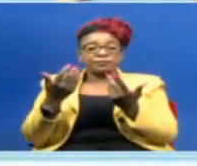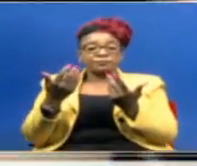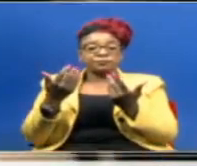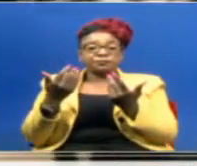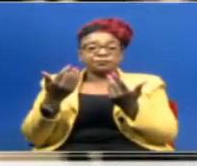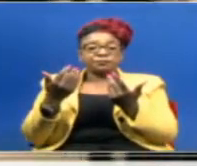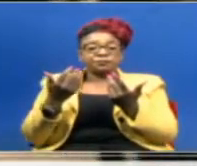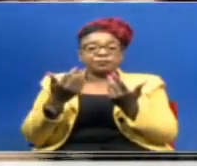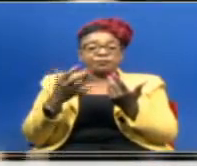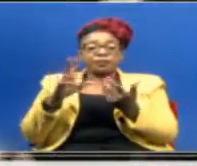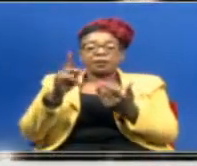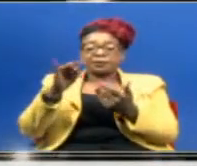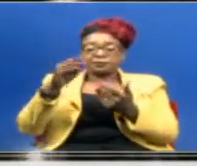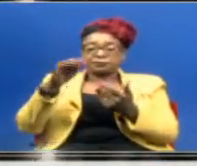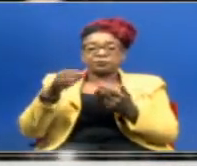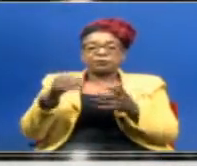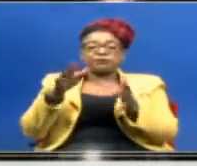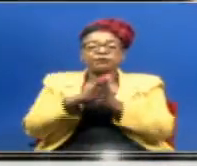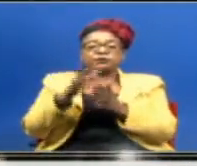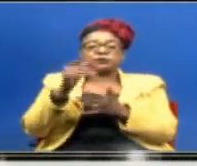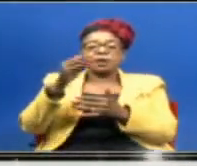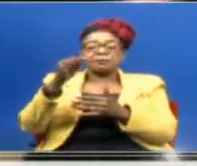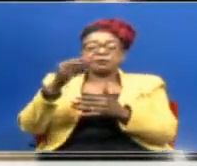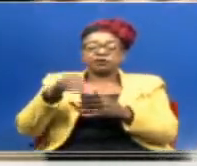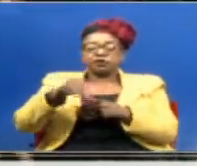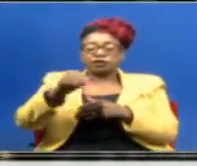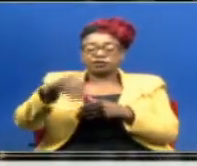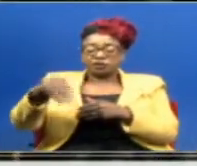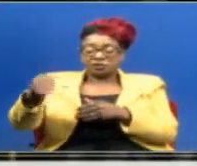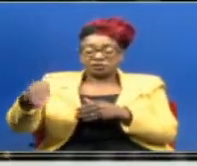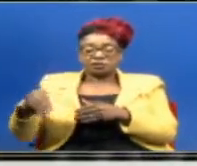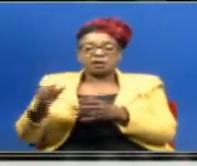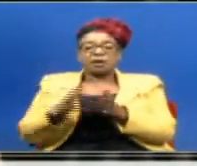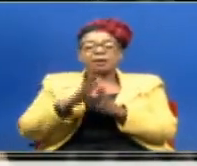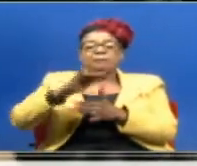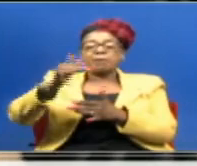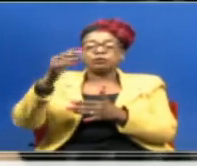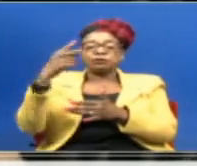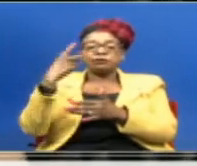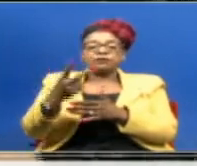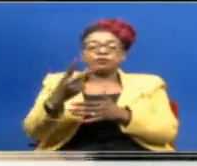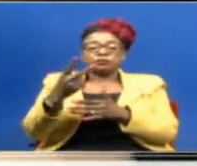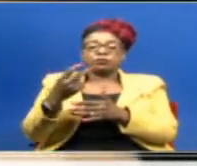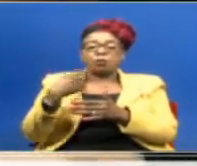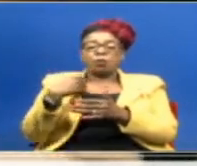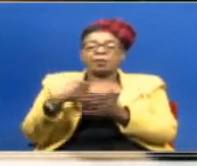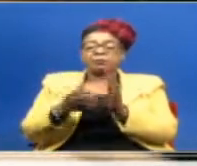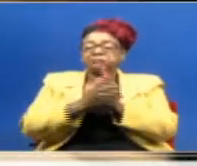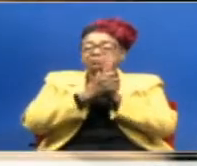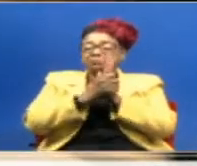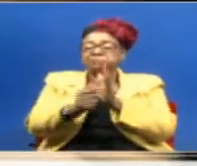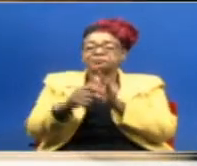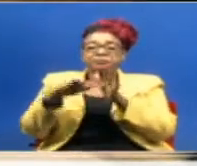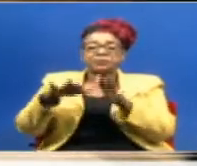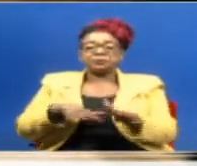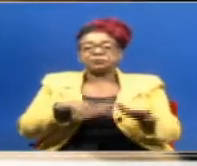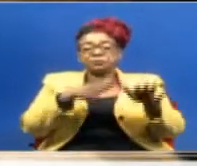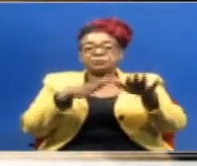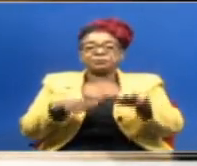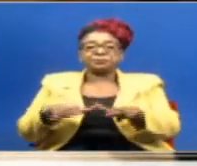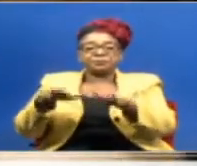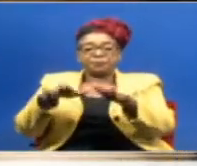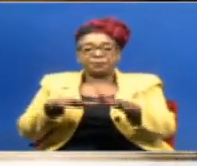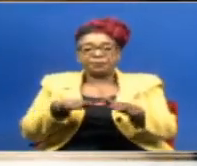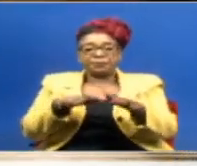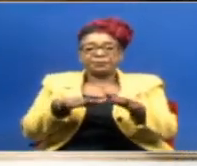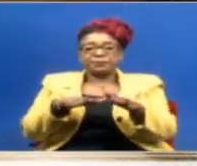Rafiki kang'aa kwa sataranji maarufu kama chess, na yo mountain view iliwika upande wa skating. The agenda